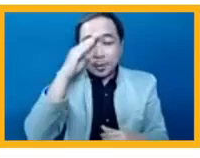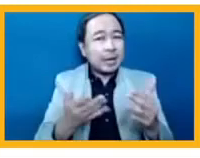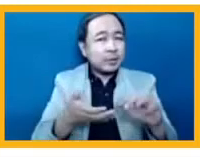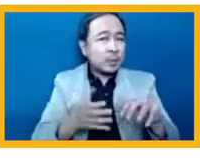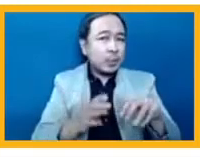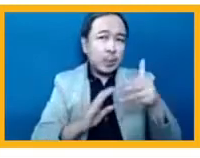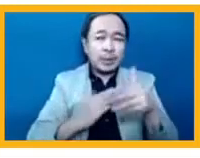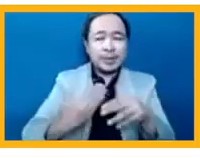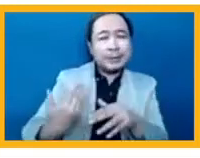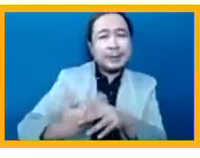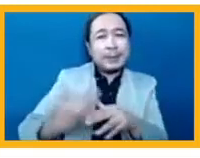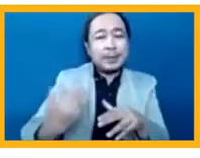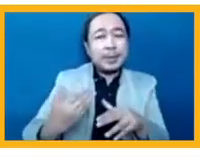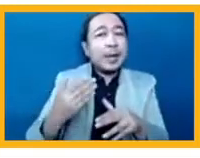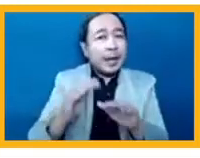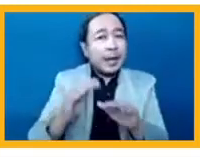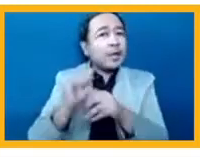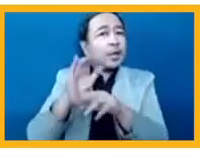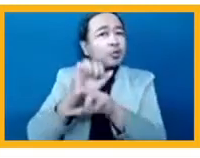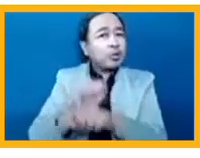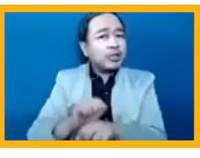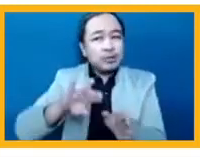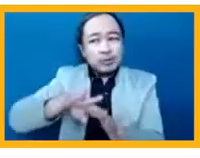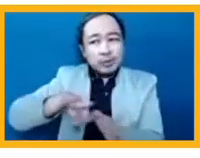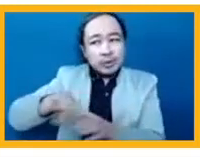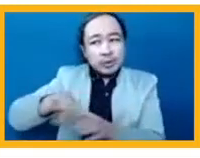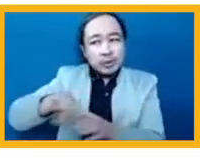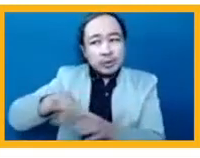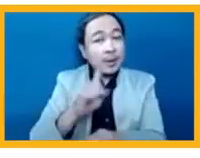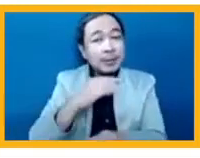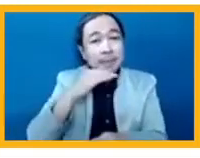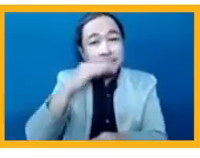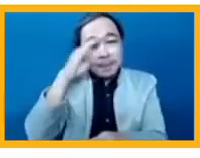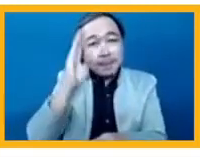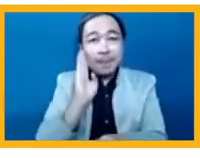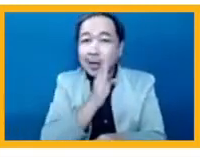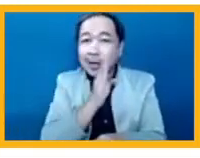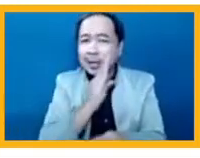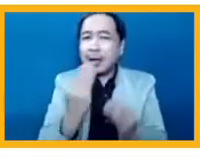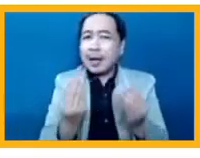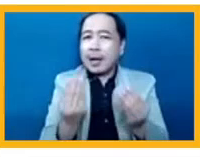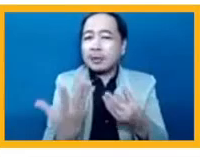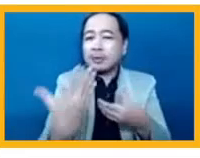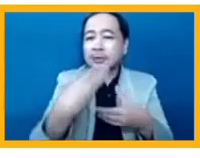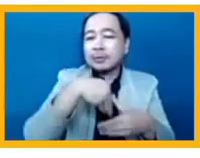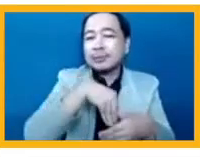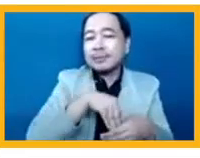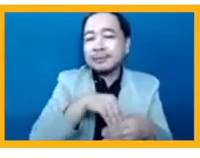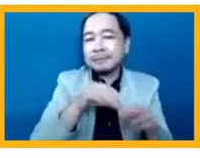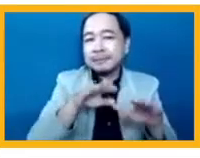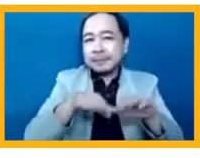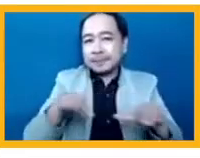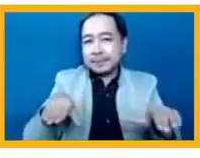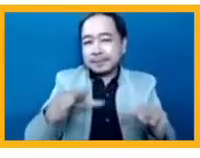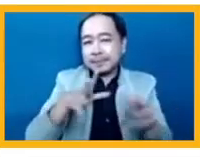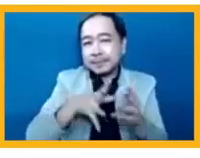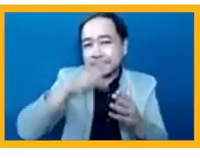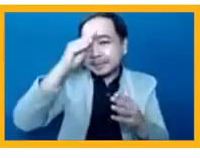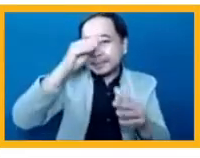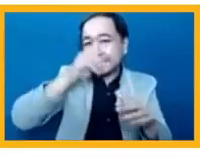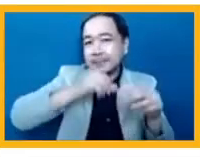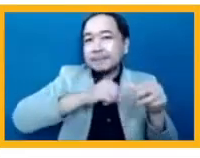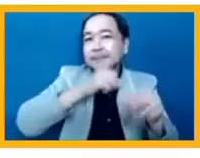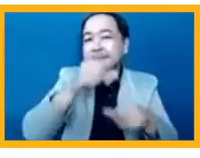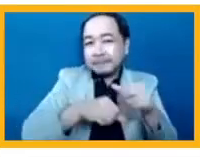models, tech has facilitated their participation in the child's learning process. We found that innovation is pervasive across